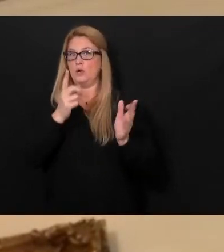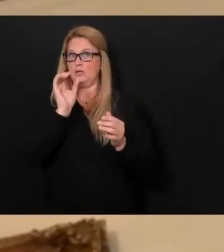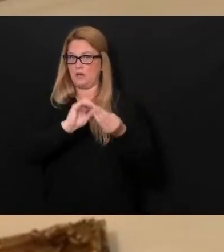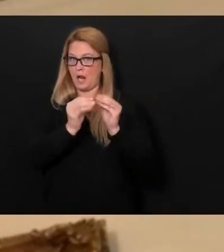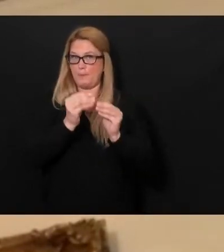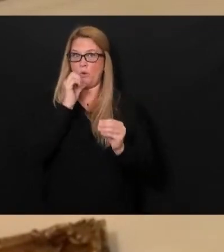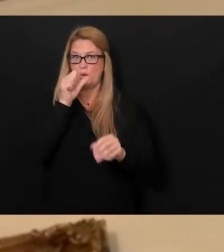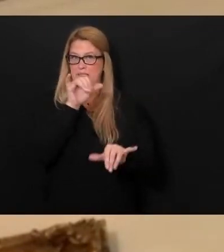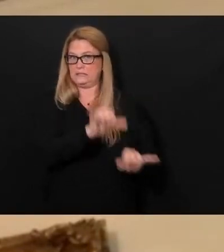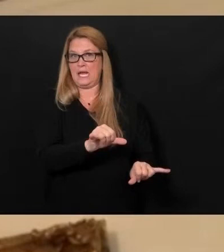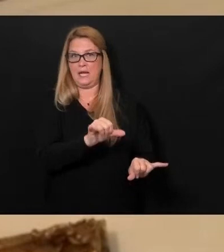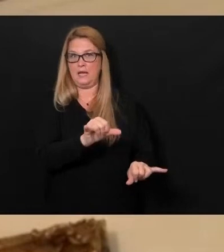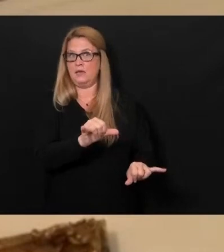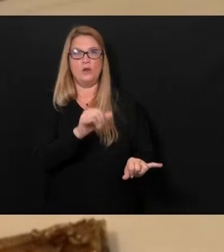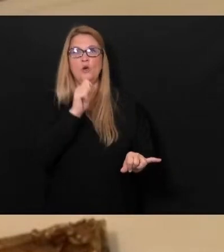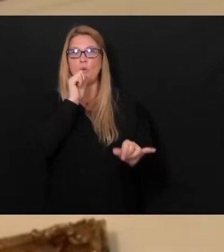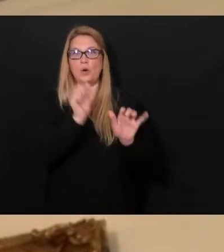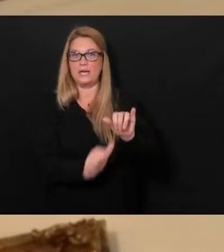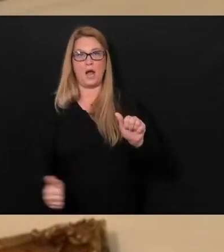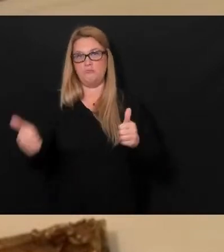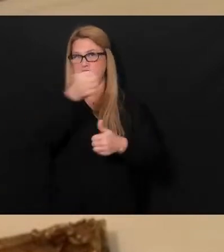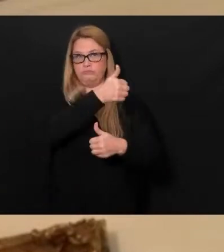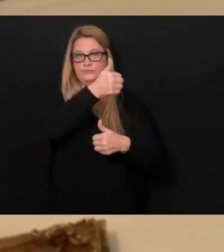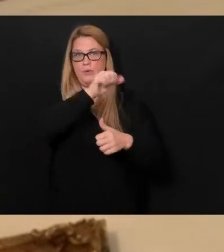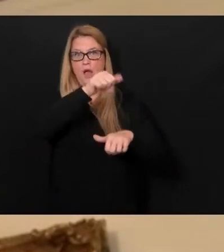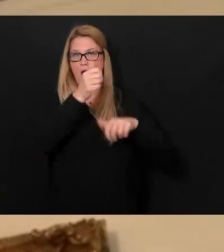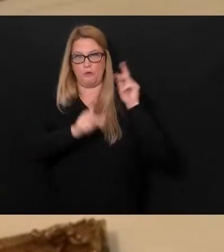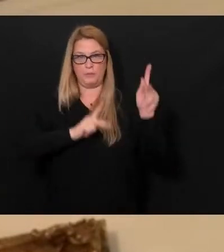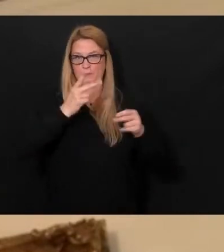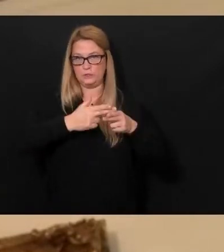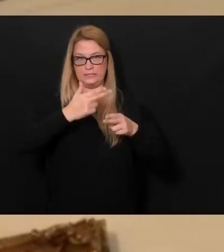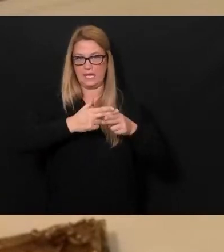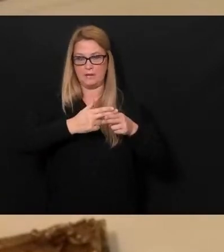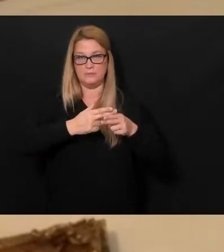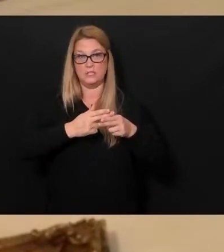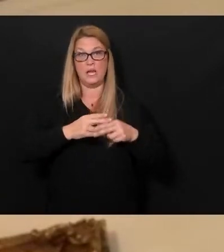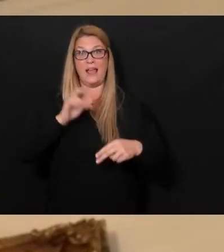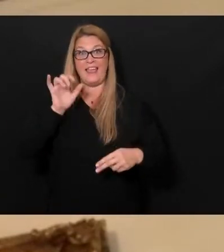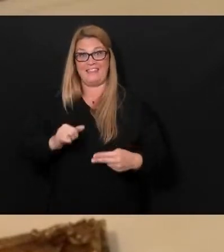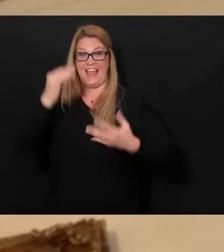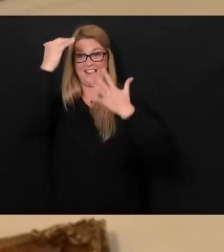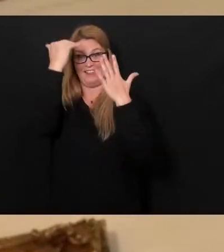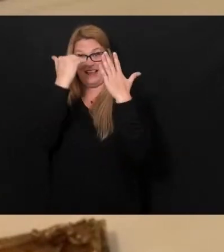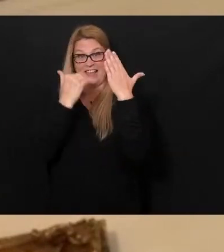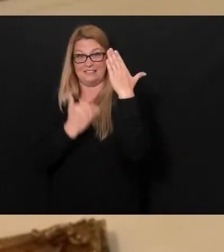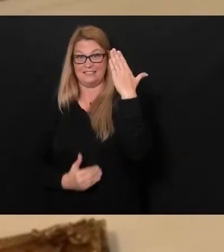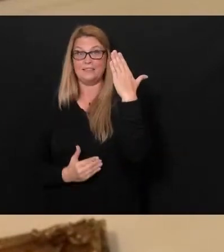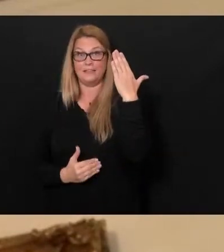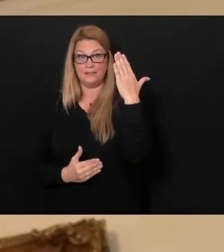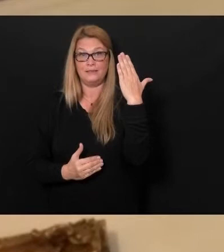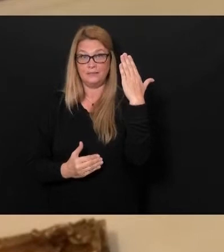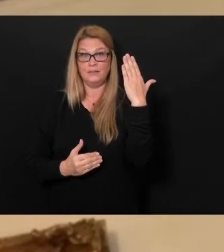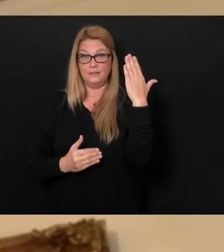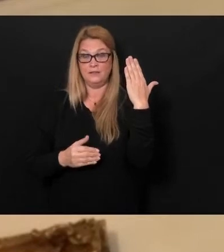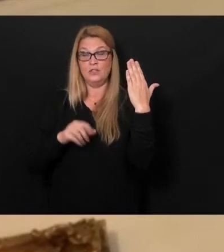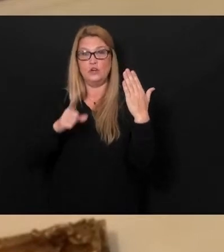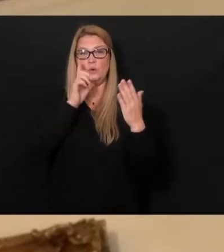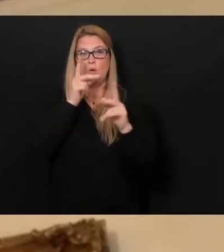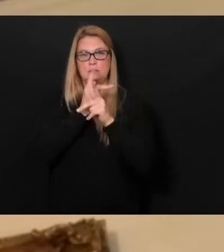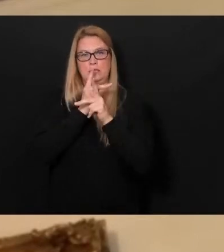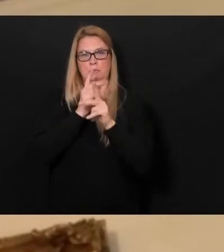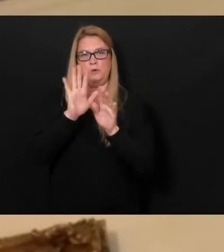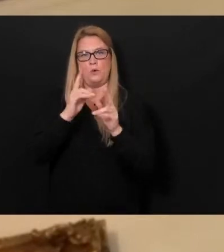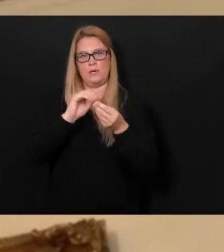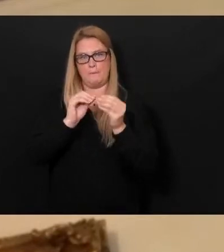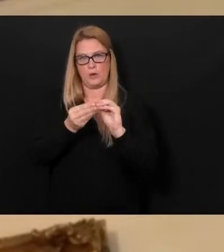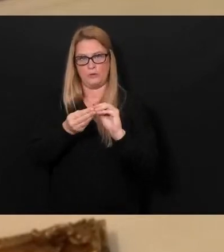We will not bump anyone ahead of you. These lists will be merged so that you retain priority. In terms